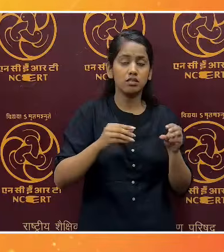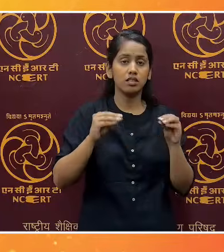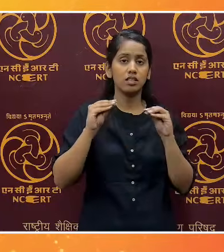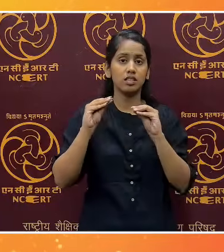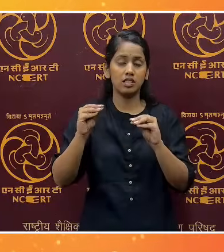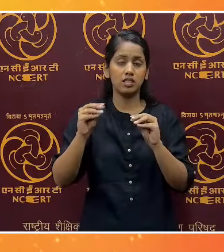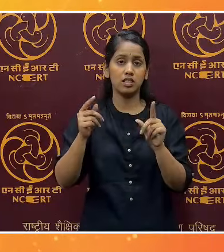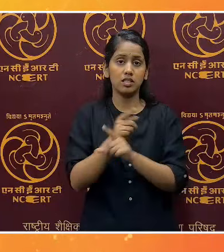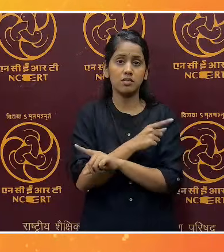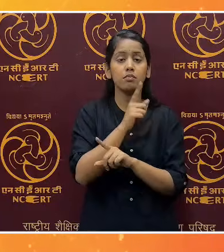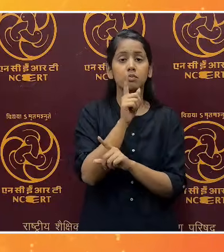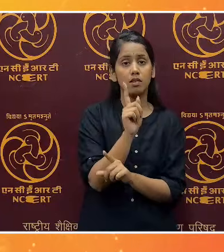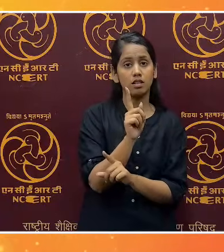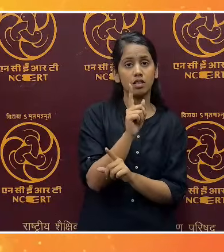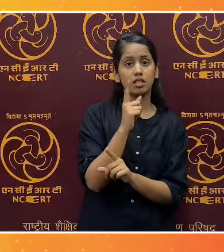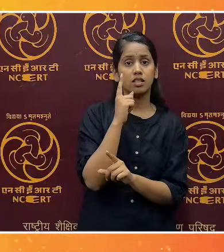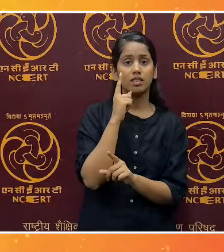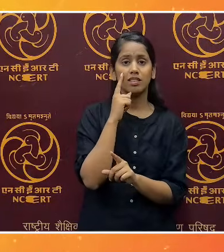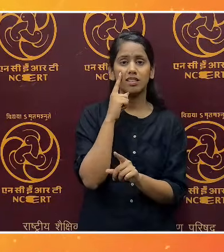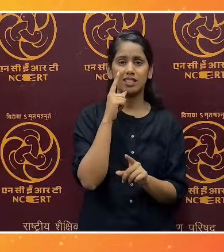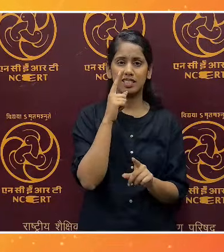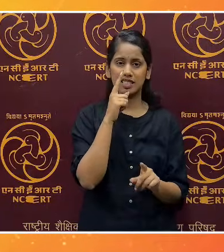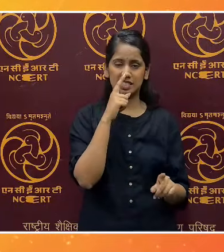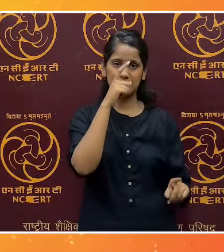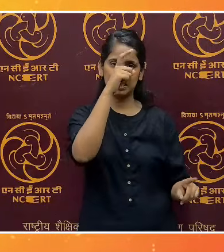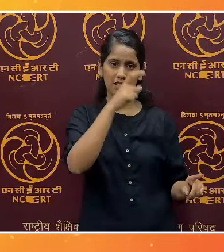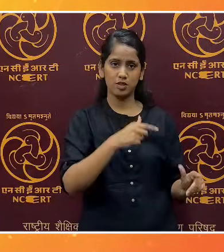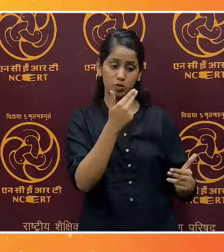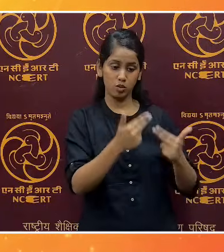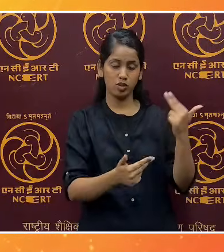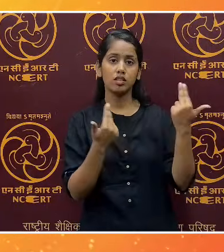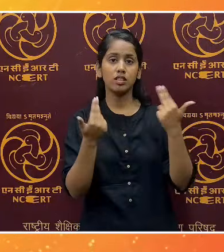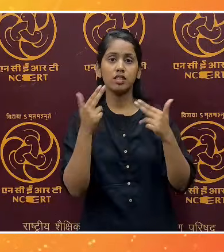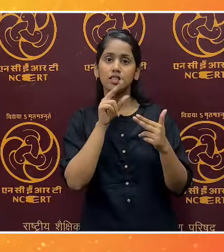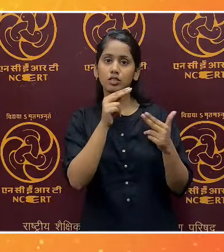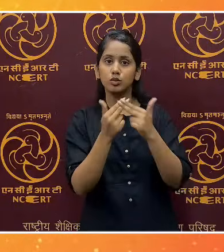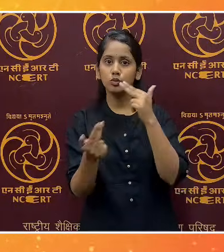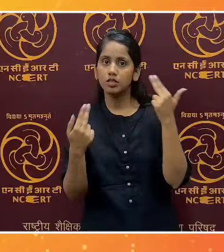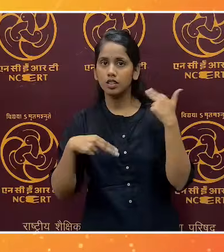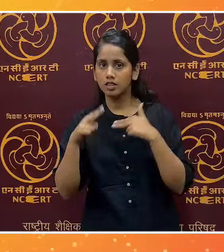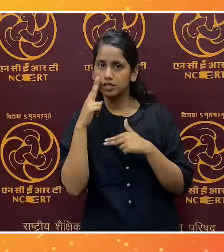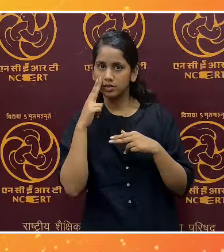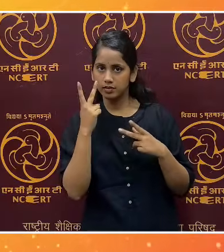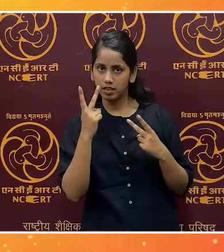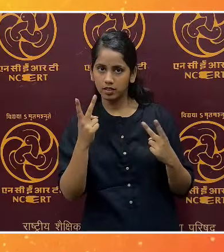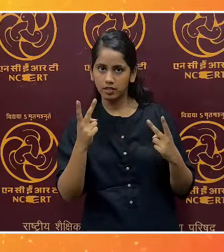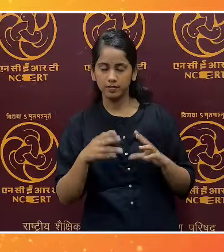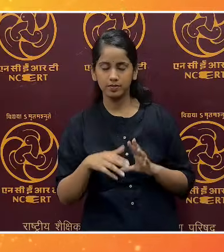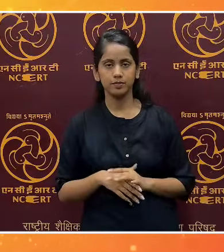but she's also doing like storytelling. Okay, let's So see how. watch it. Yeah.